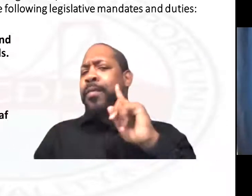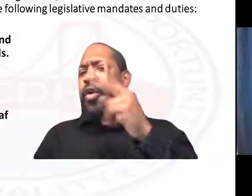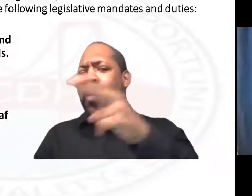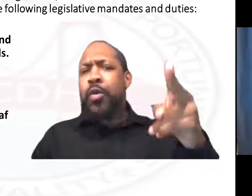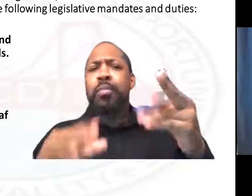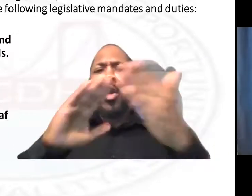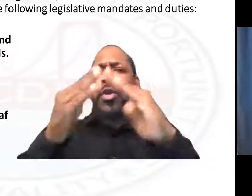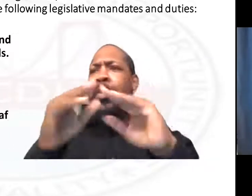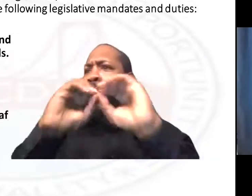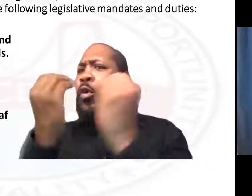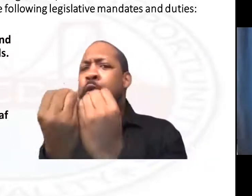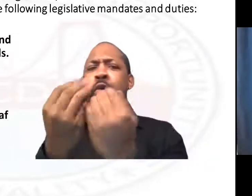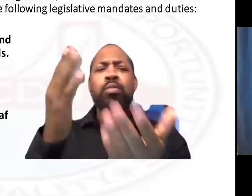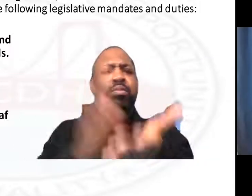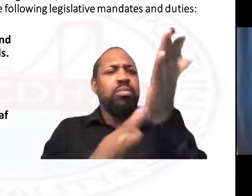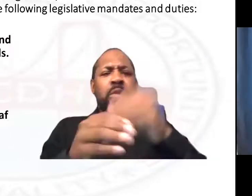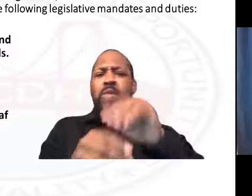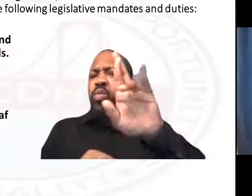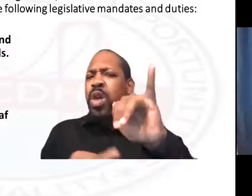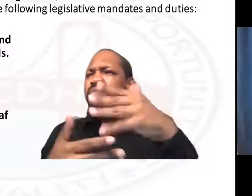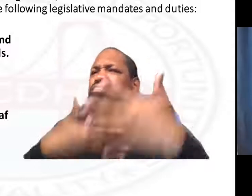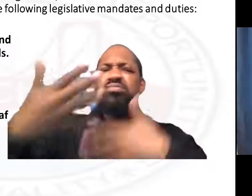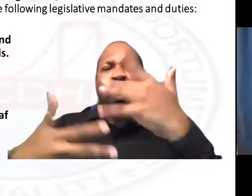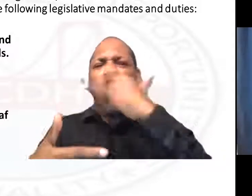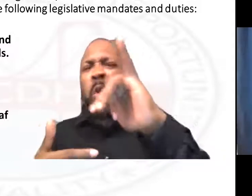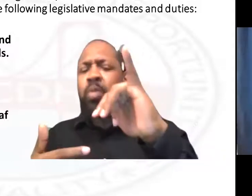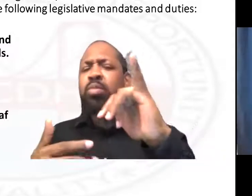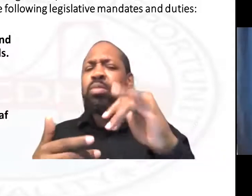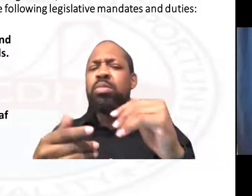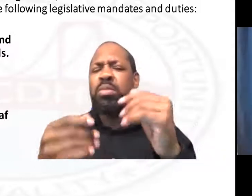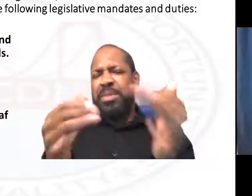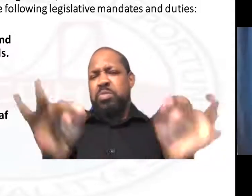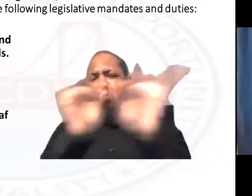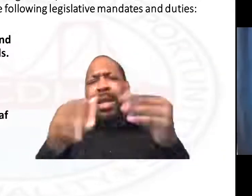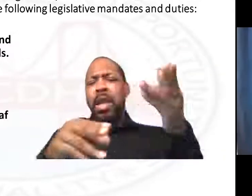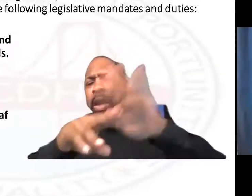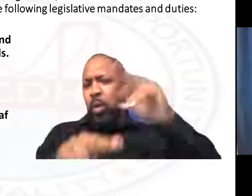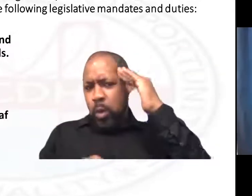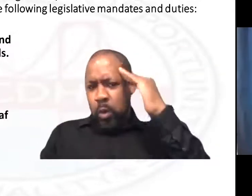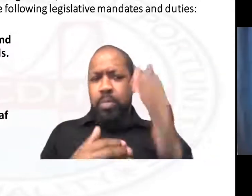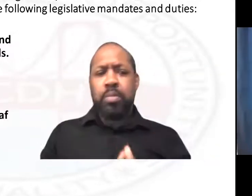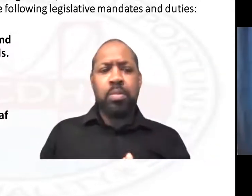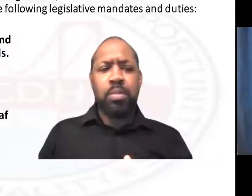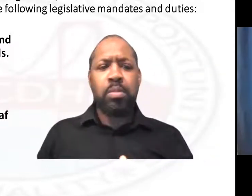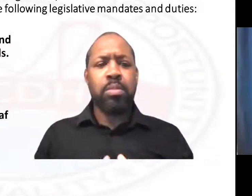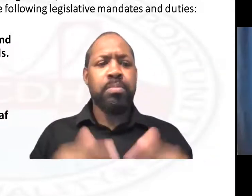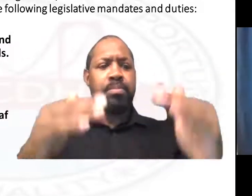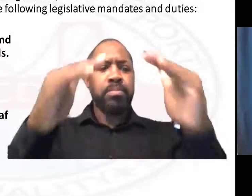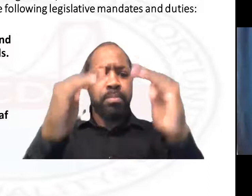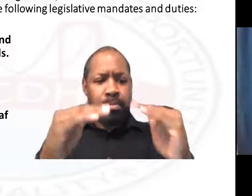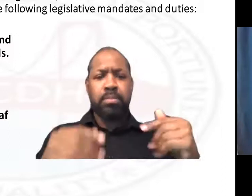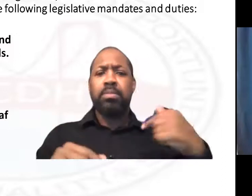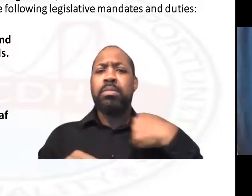awareness in the community, within the deaf and hard of hearing community, about organizations, what's going on in Rhode Island, what's needed. We want